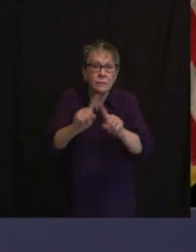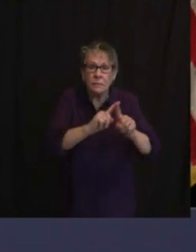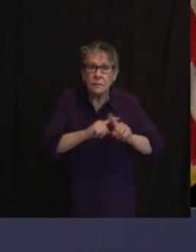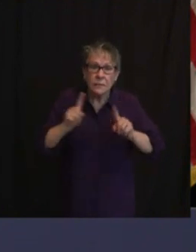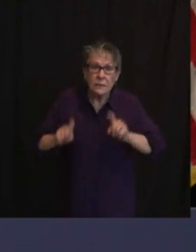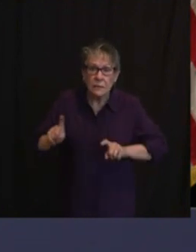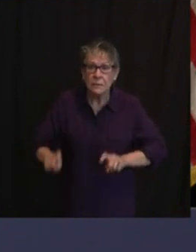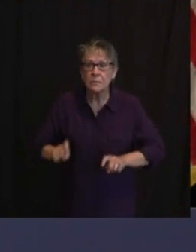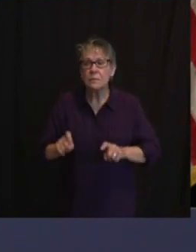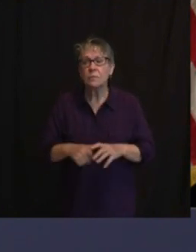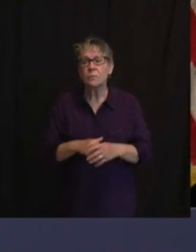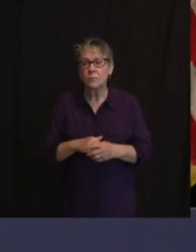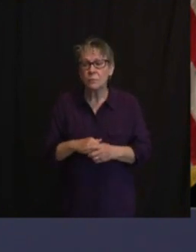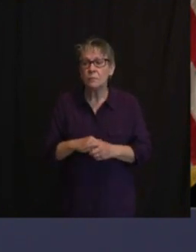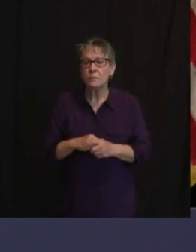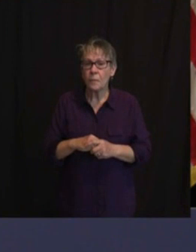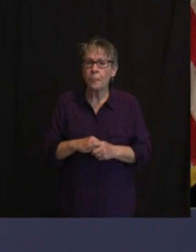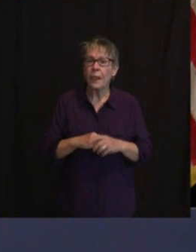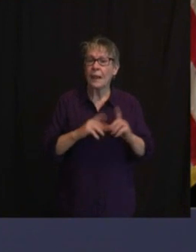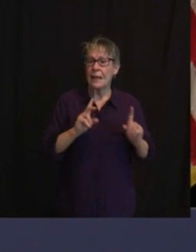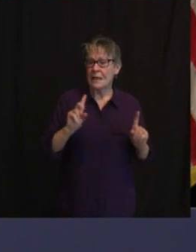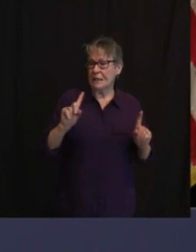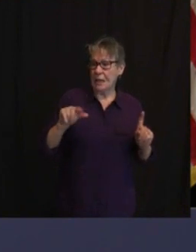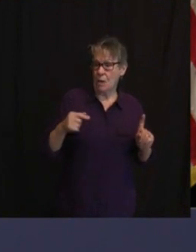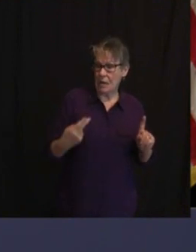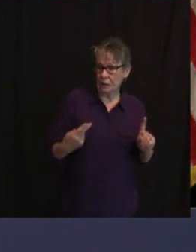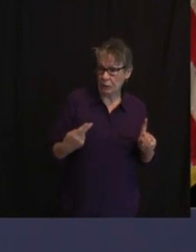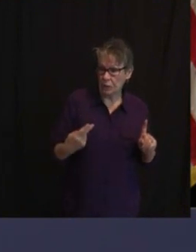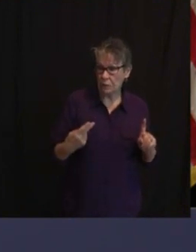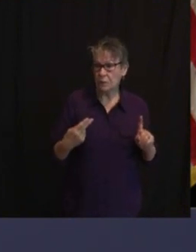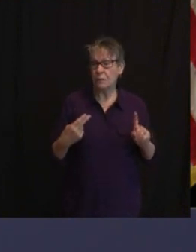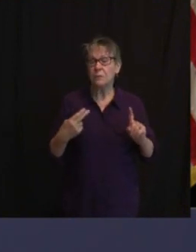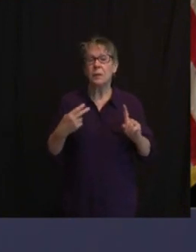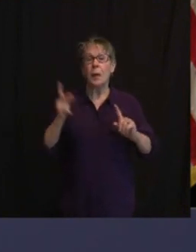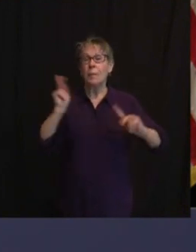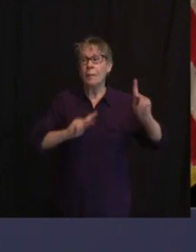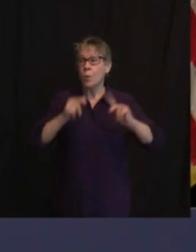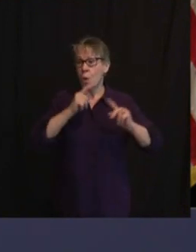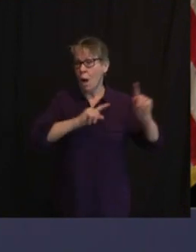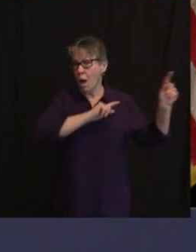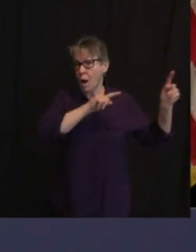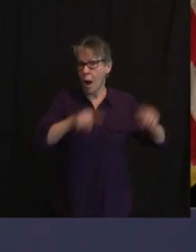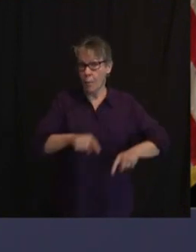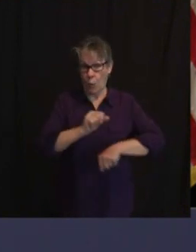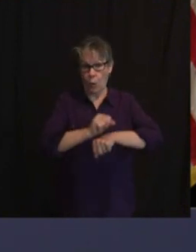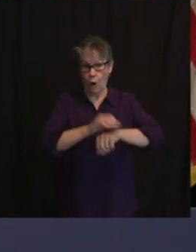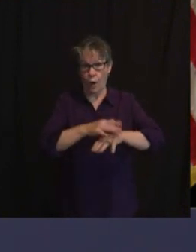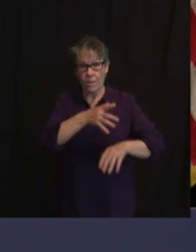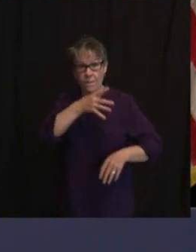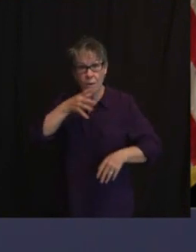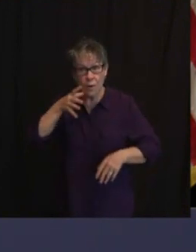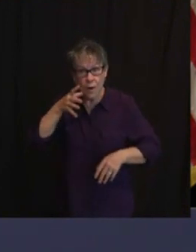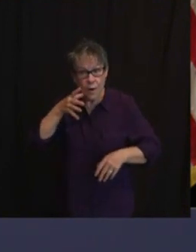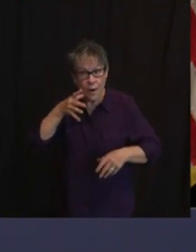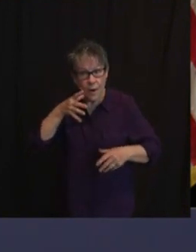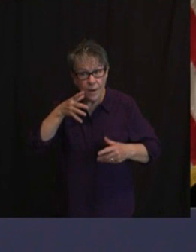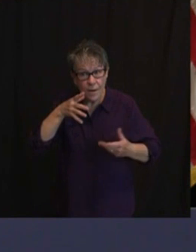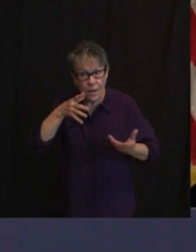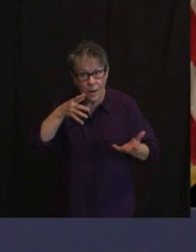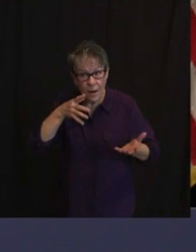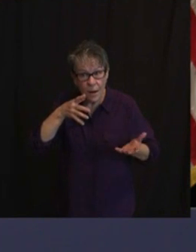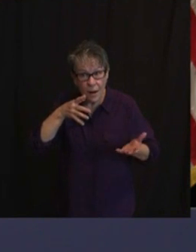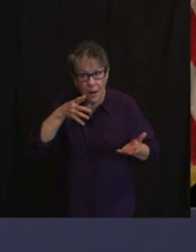agricultural workforce as a big focus. I mentioned that Singapore thought they had this whole thing beaten to zero,